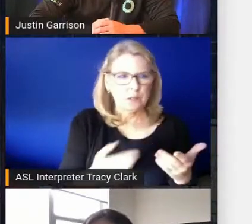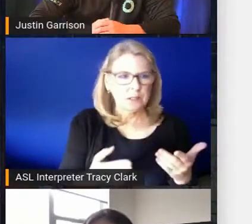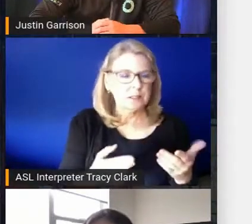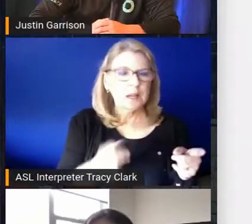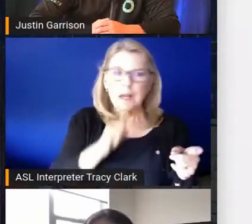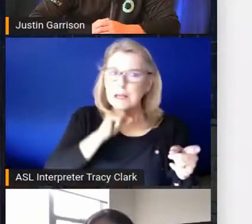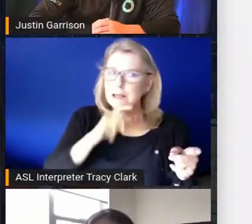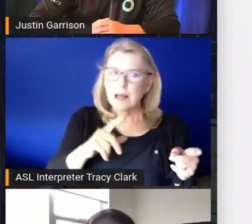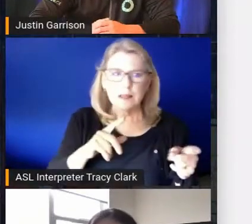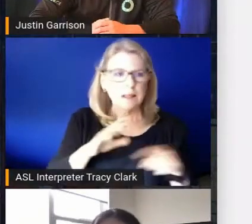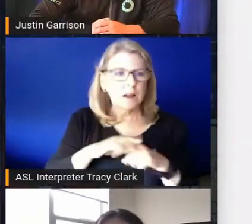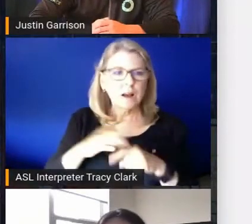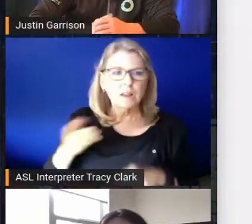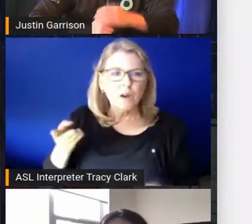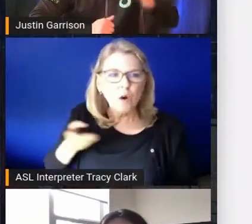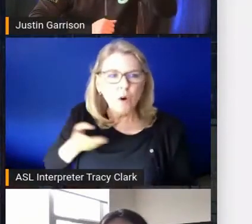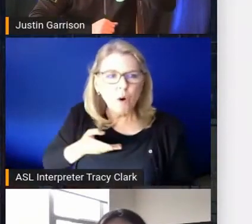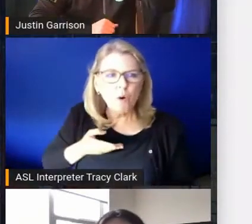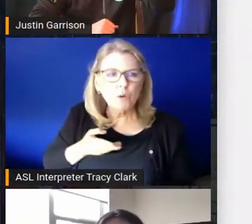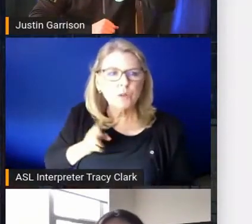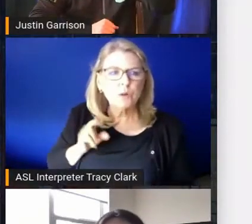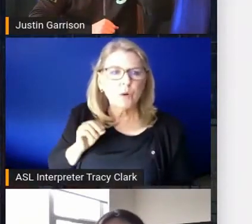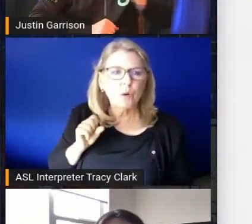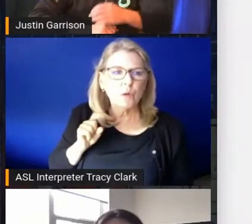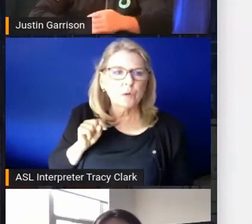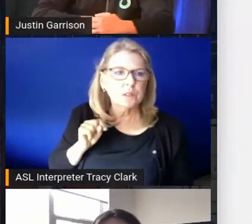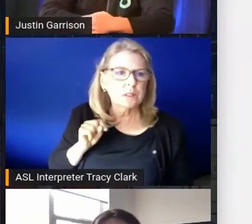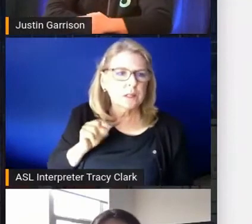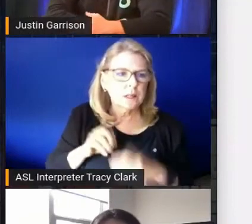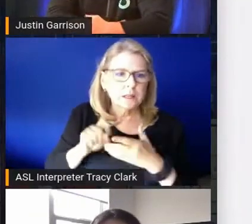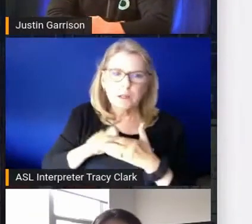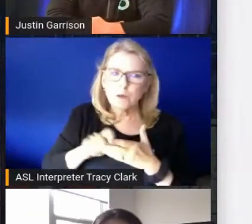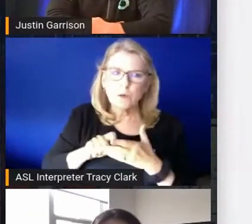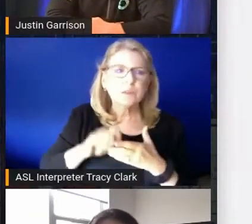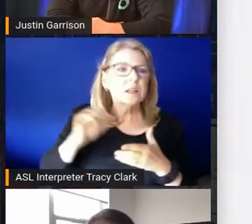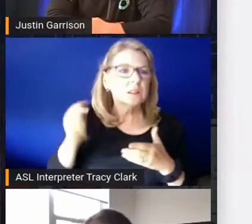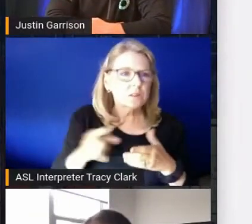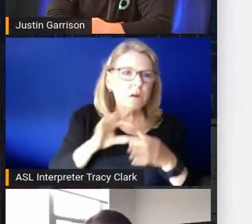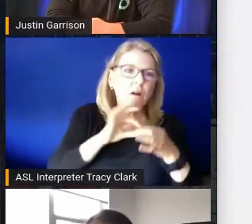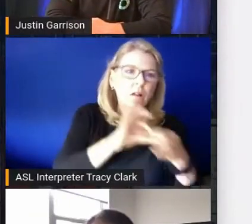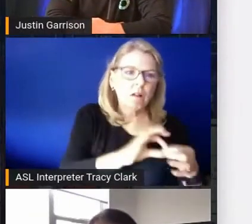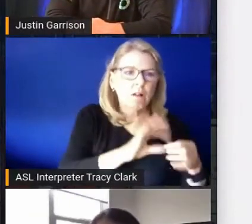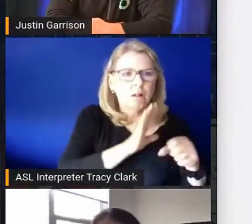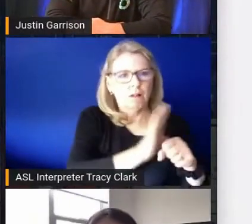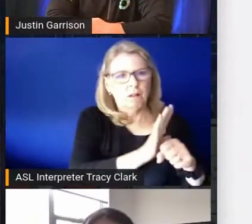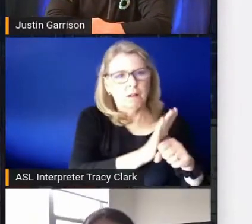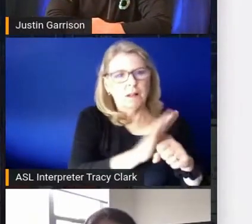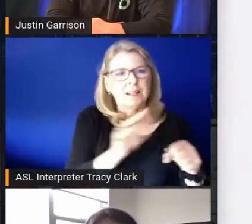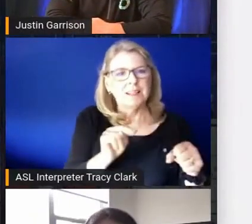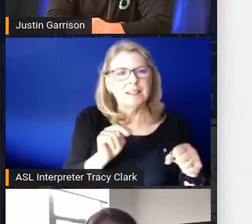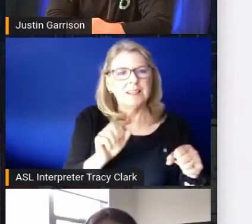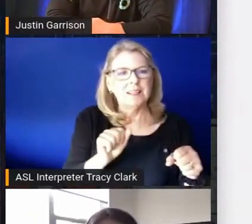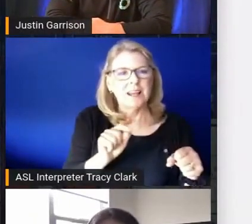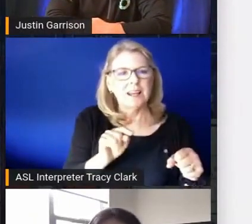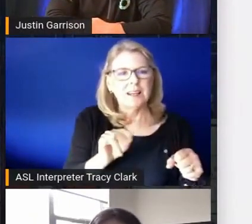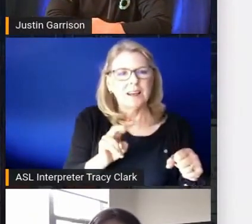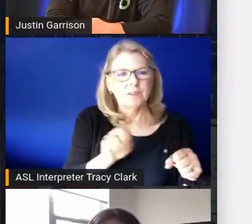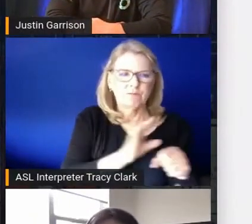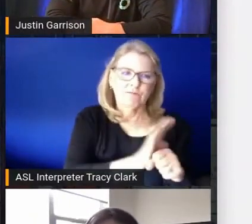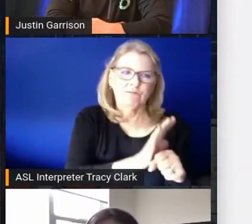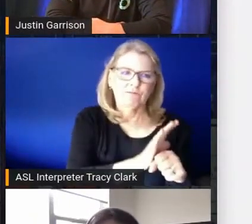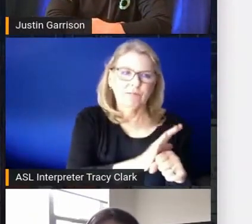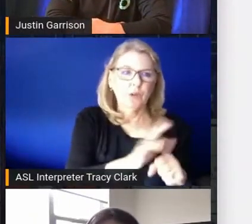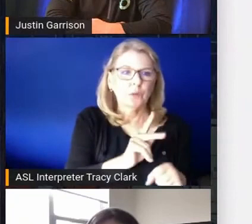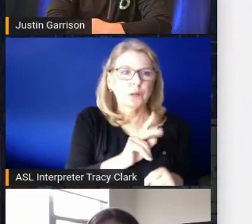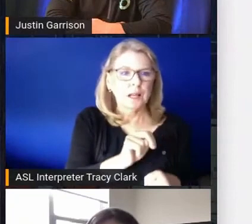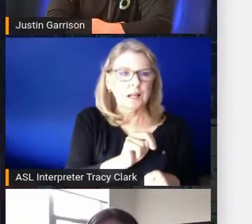for example, on your nodes. So it's all native Kubernetes resources, as Lucia mentioned as well. So yeah, I'd love to go through a